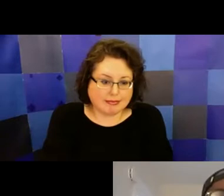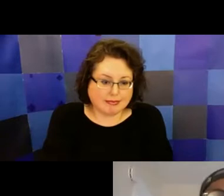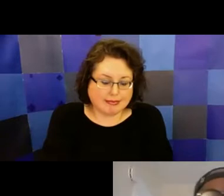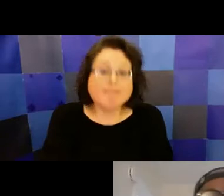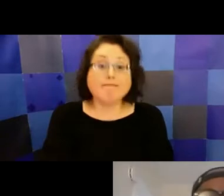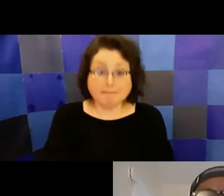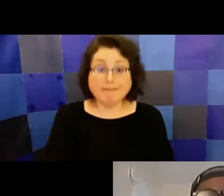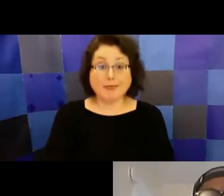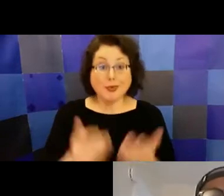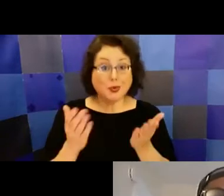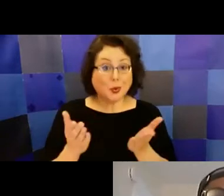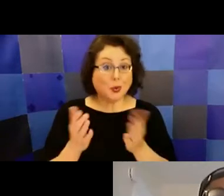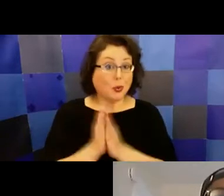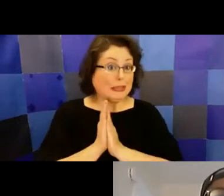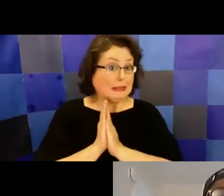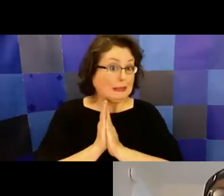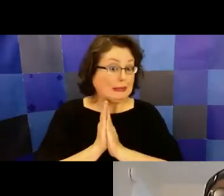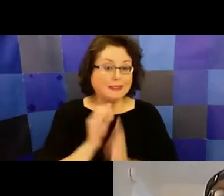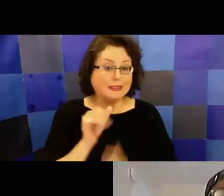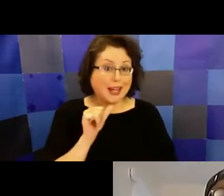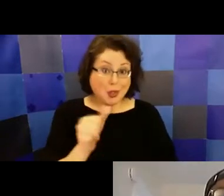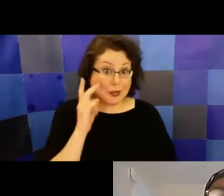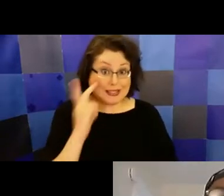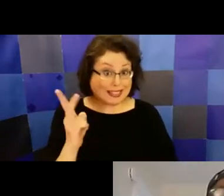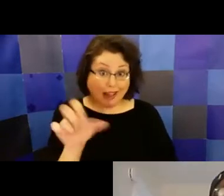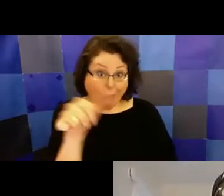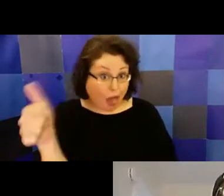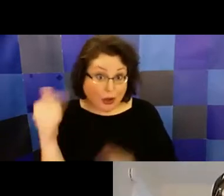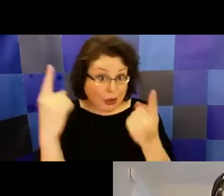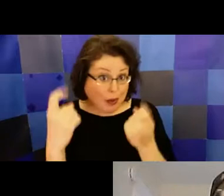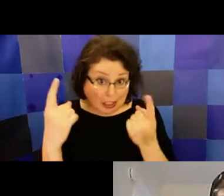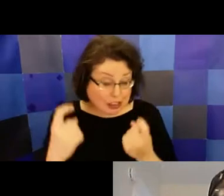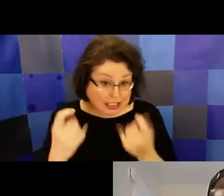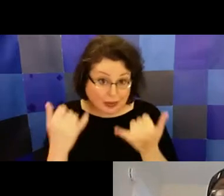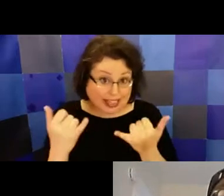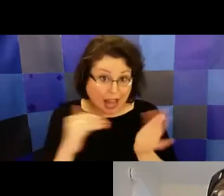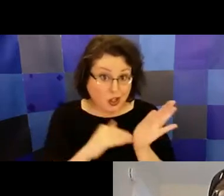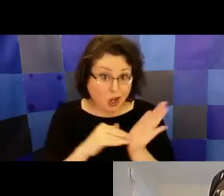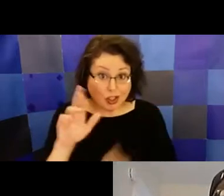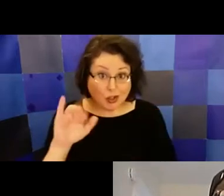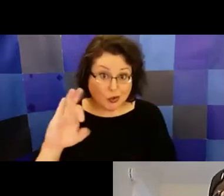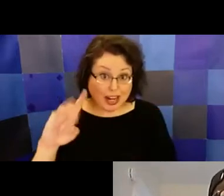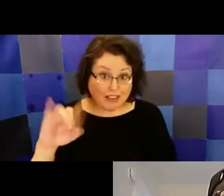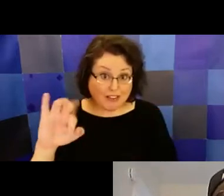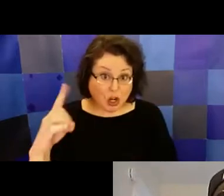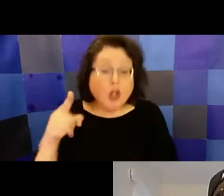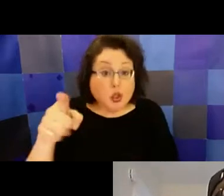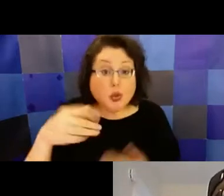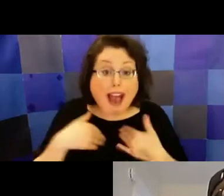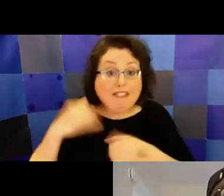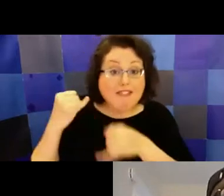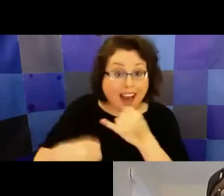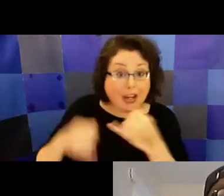So I'm not seeing any other questions, Dr. Rickford. Do you have any final thoughts for us before we close